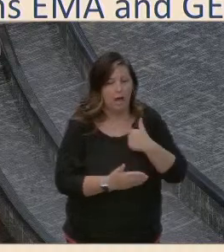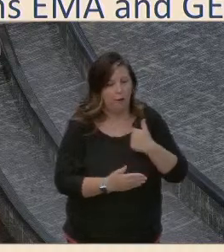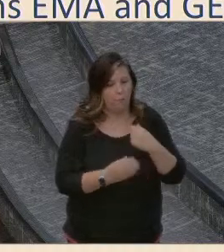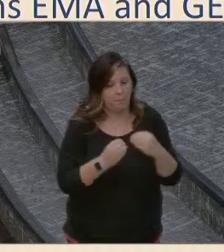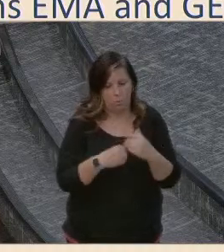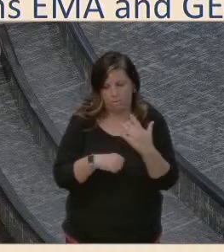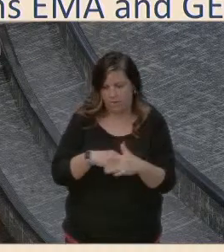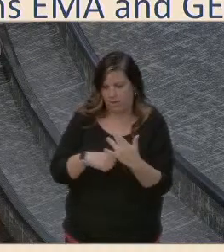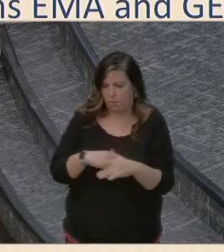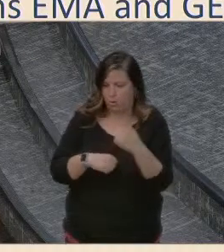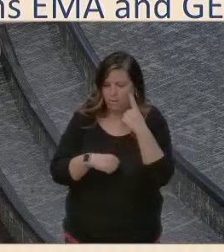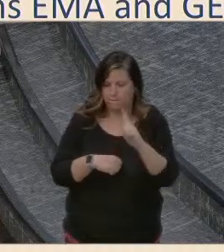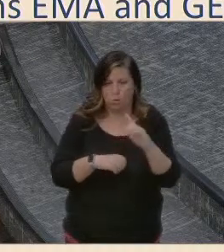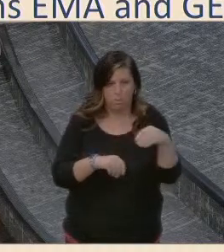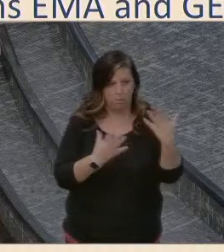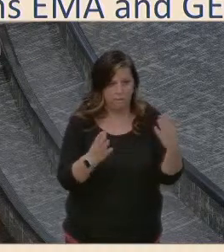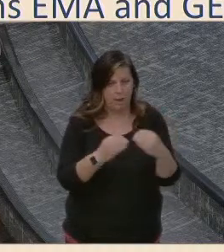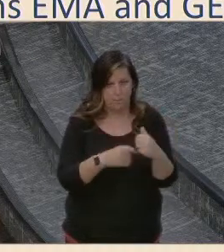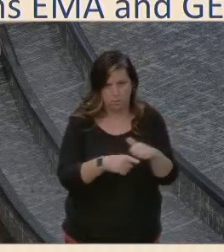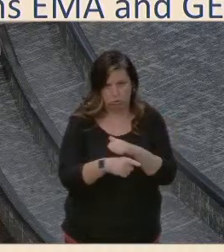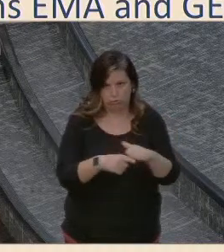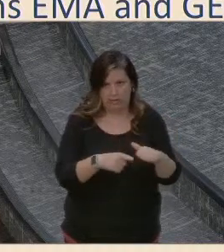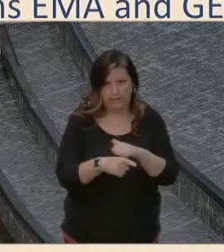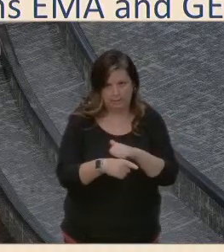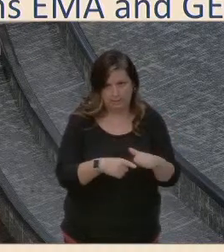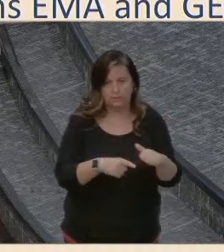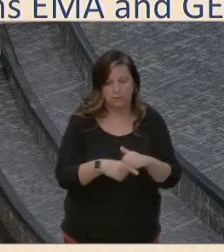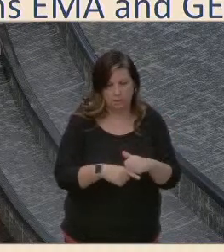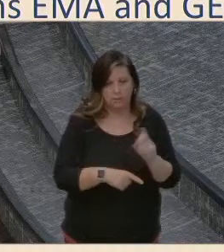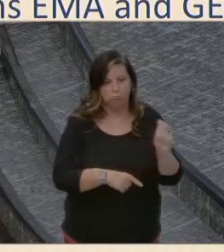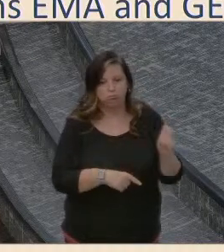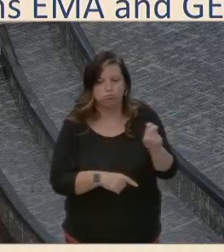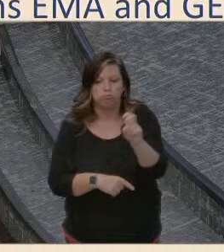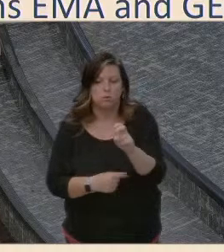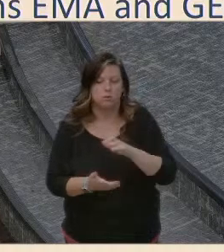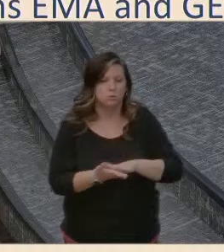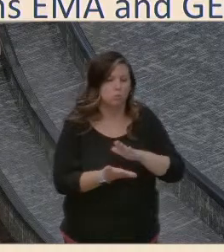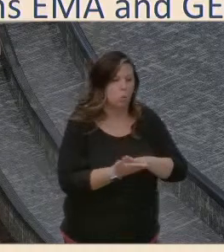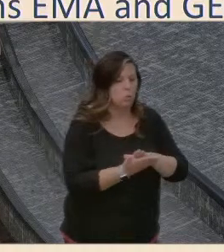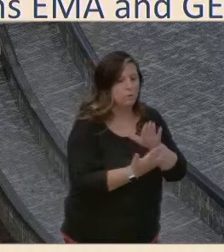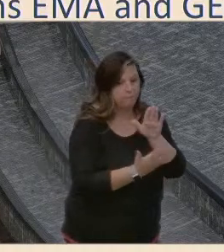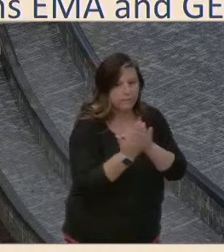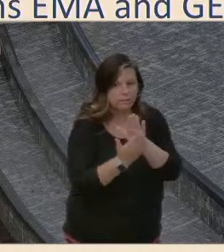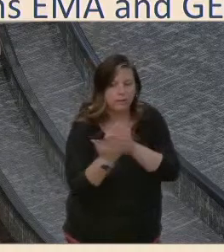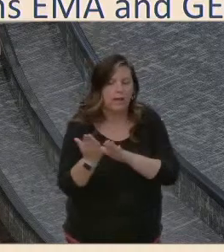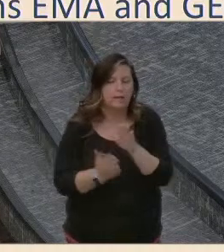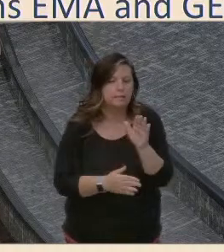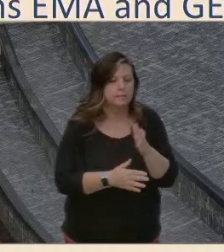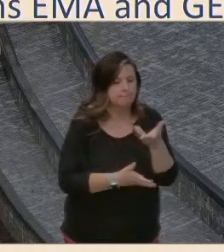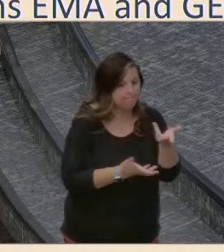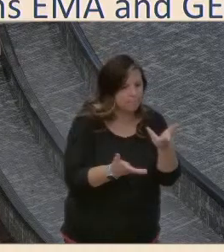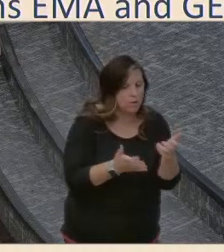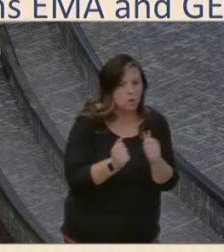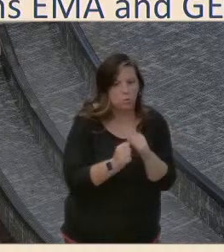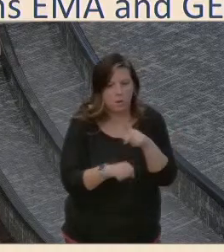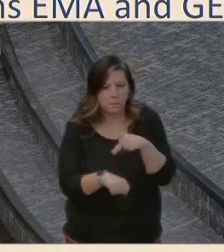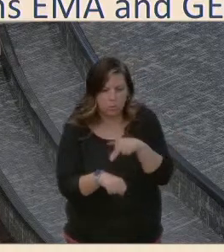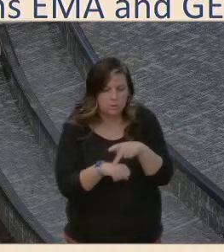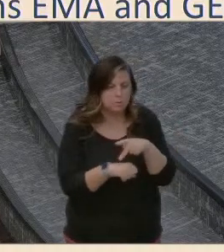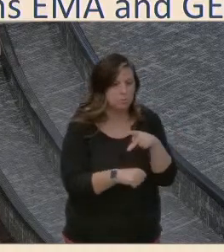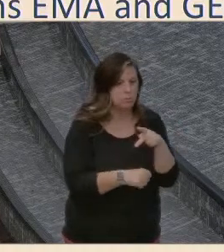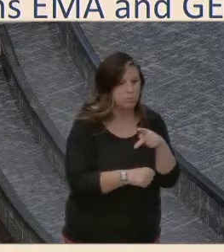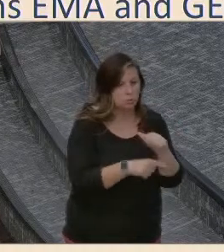do more of those trainings that I just mentioned, actually be out in the schools face-to-face, working with principals, working with the school safety